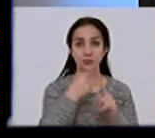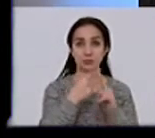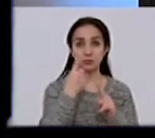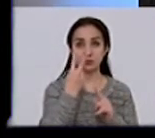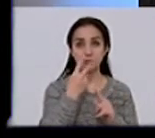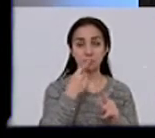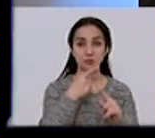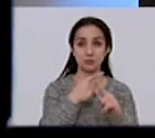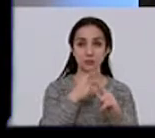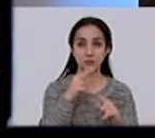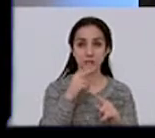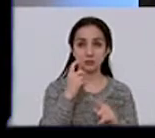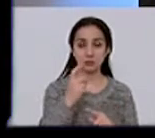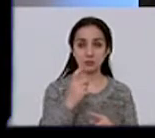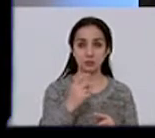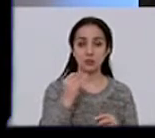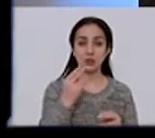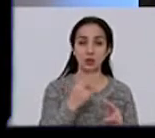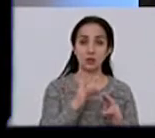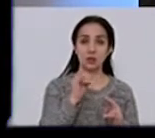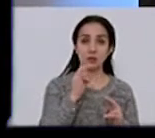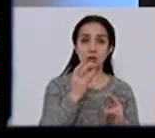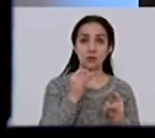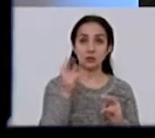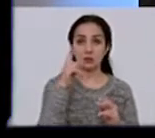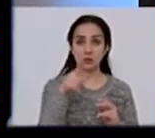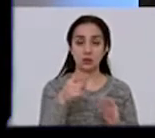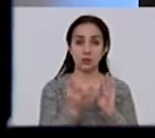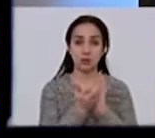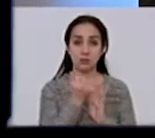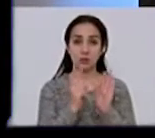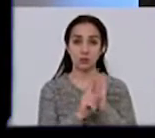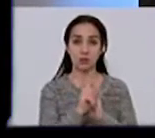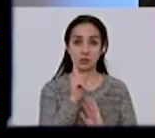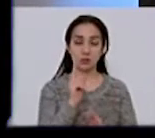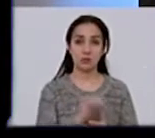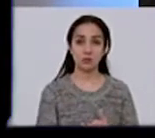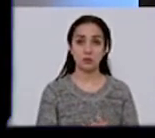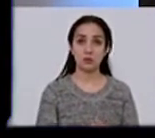minus x kvadrat dx dan integral olishni boshlaymiz.